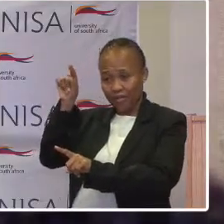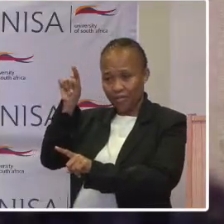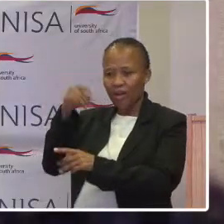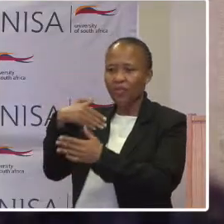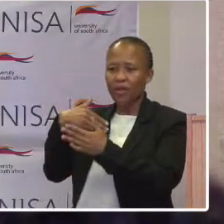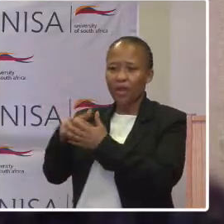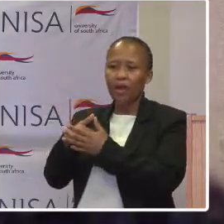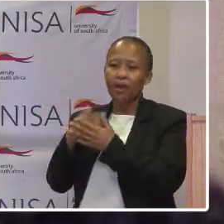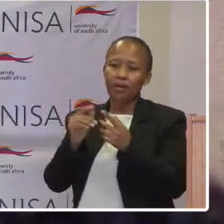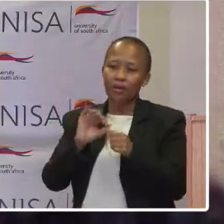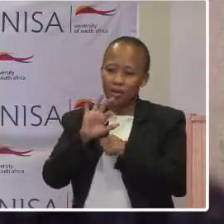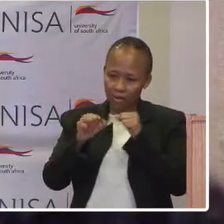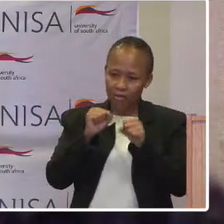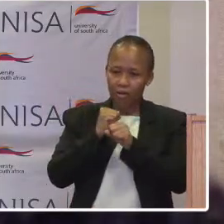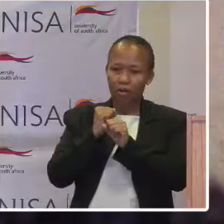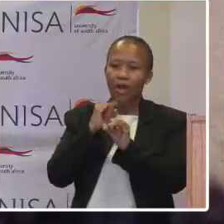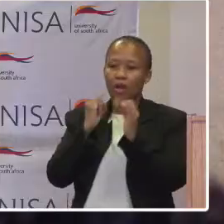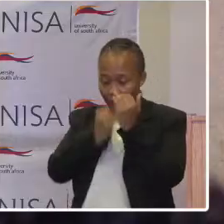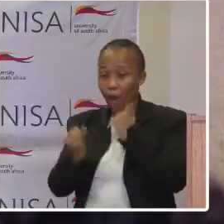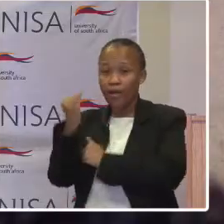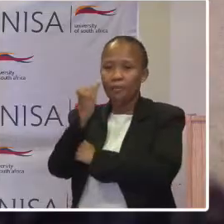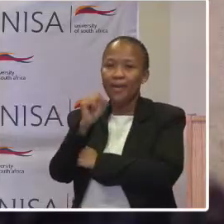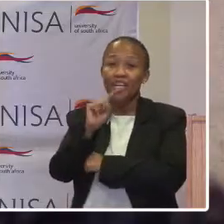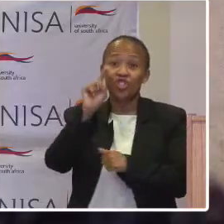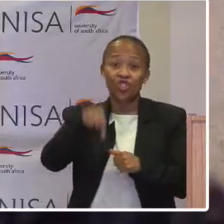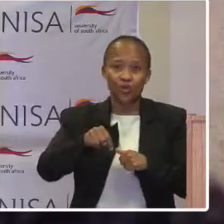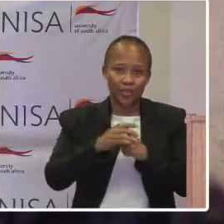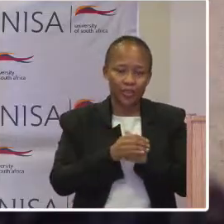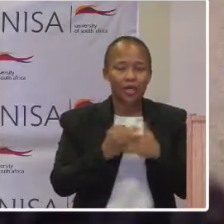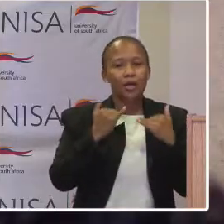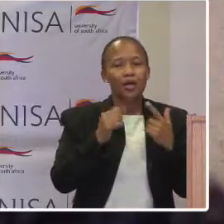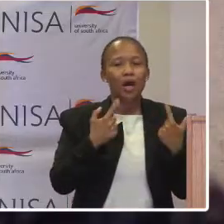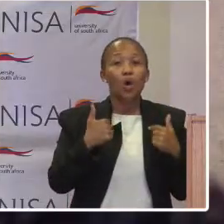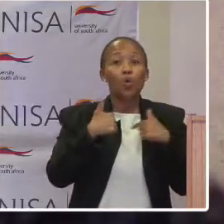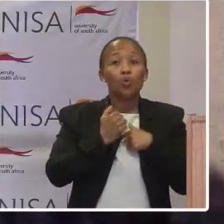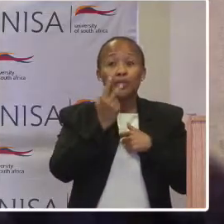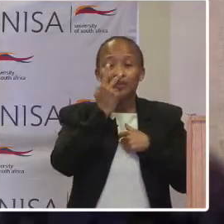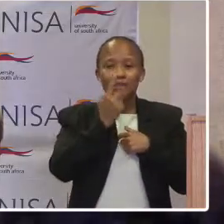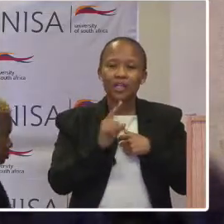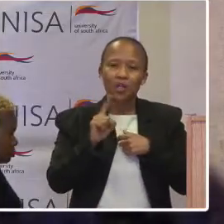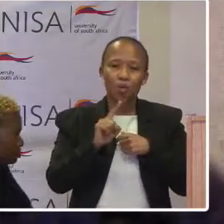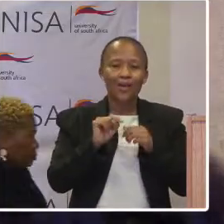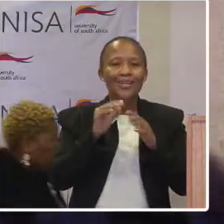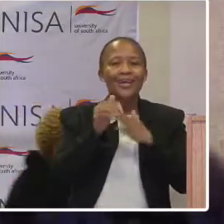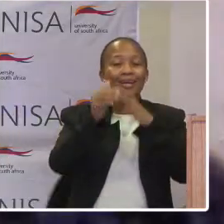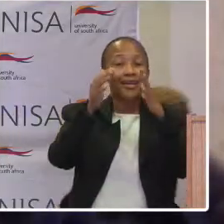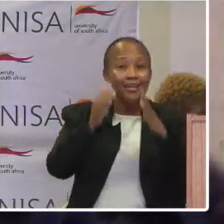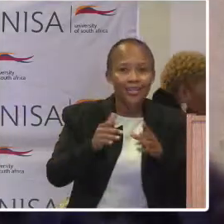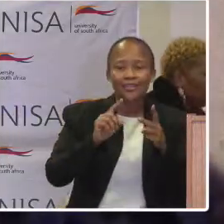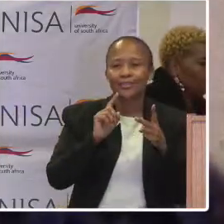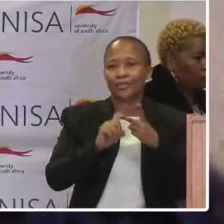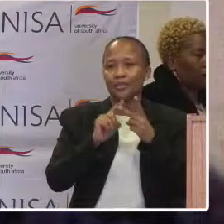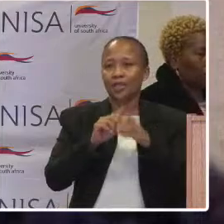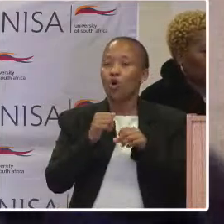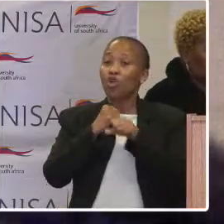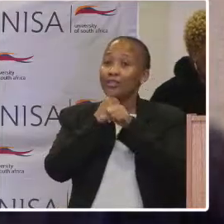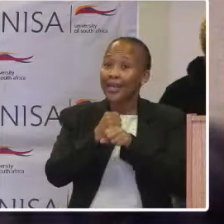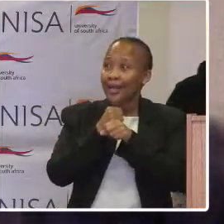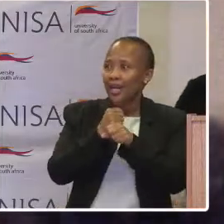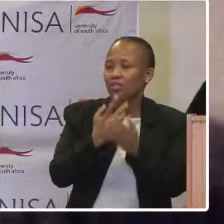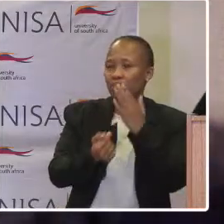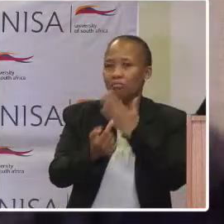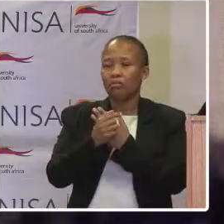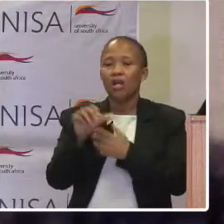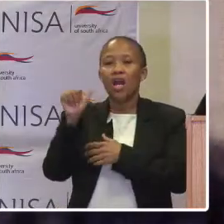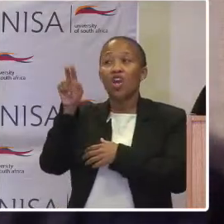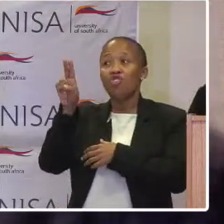of another state. So when we see our leaders and our delegations meeting at AU level,